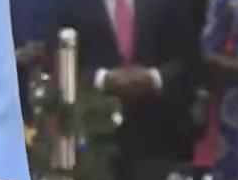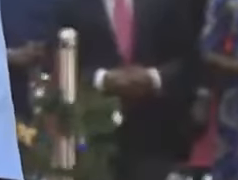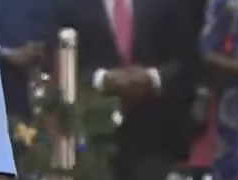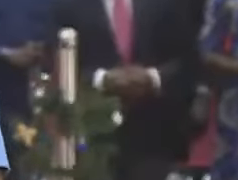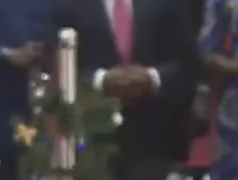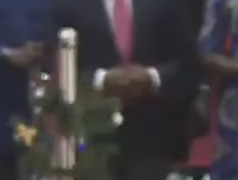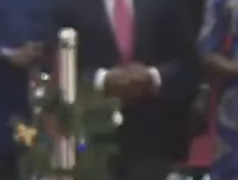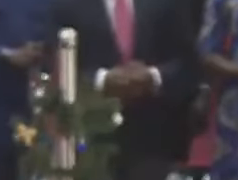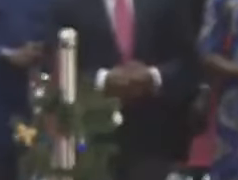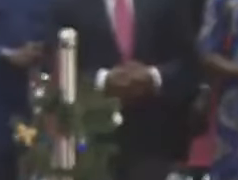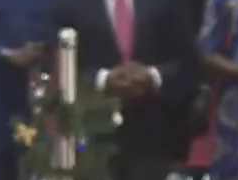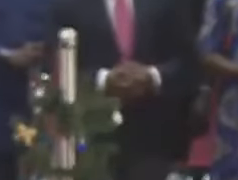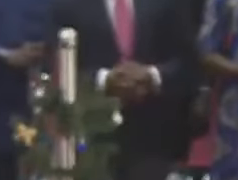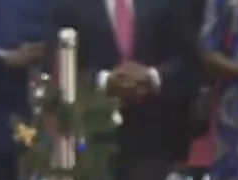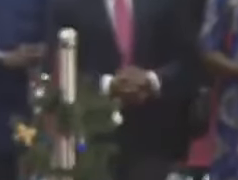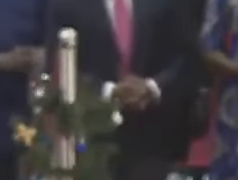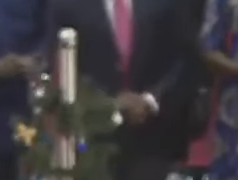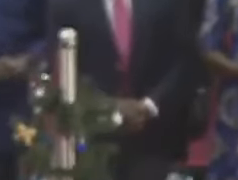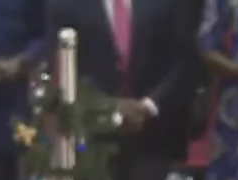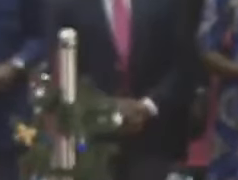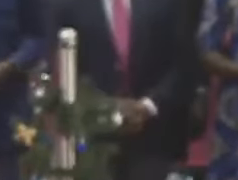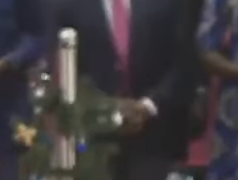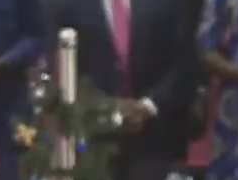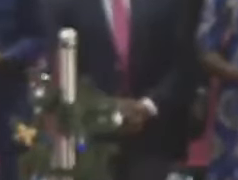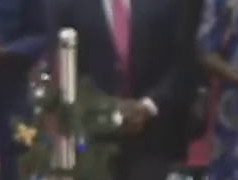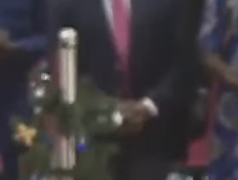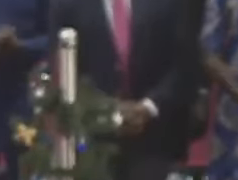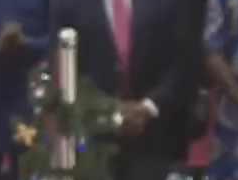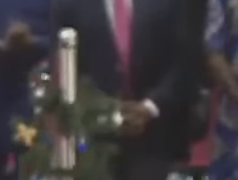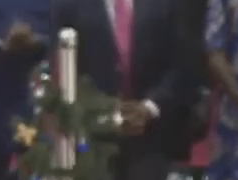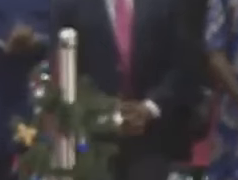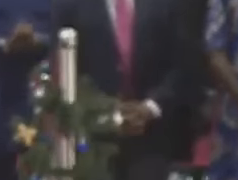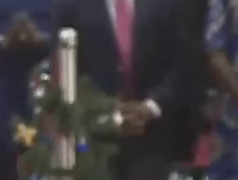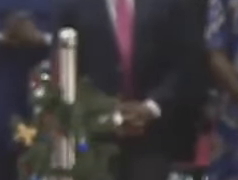So, my Father, my God, we just want to say thank you.